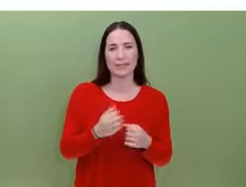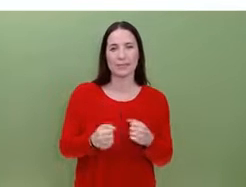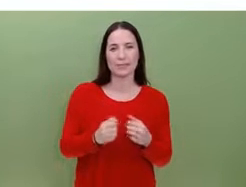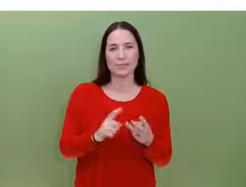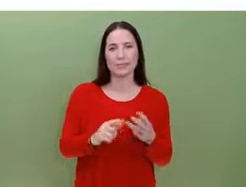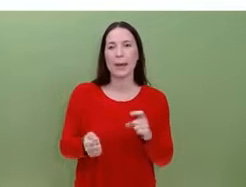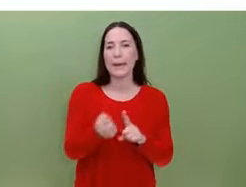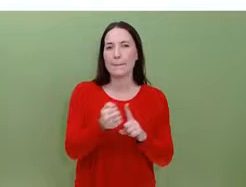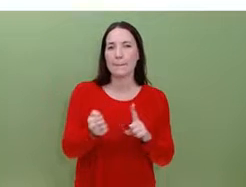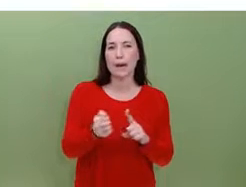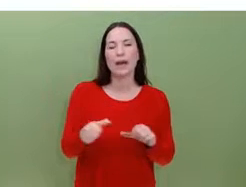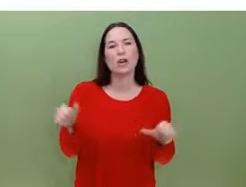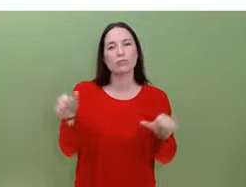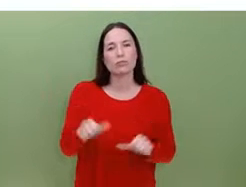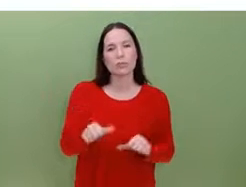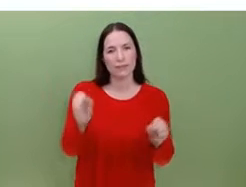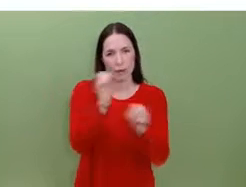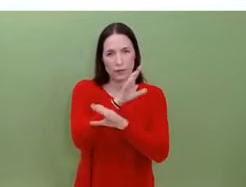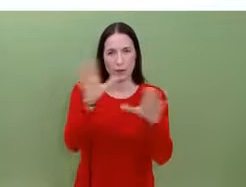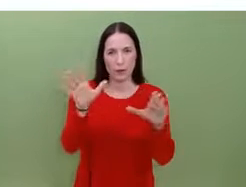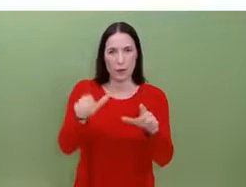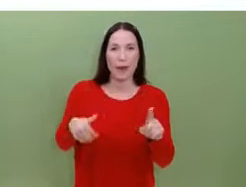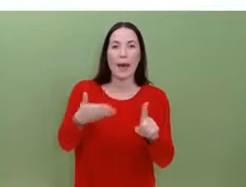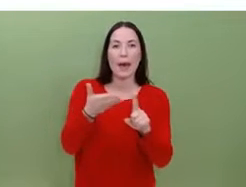brief overview and aims for the future.